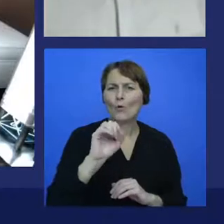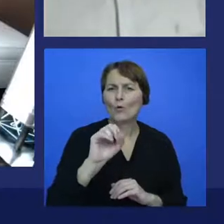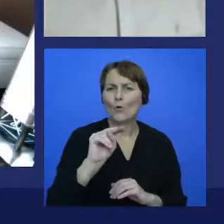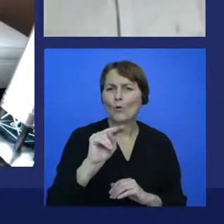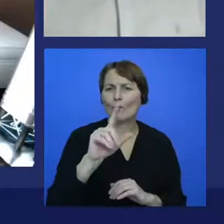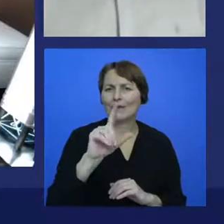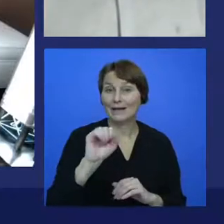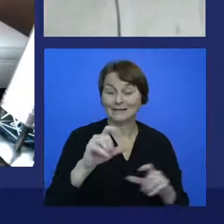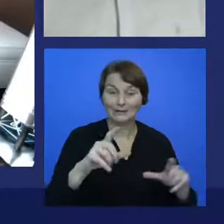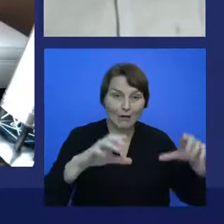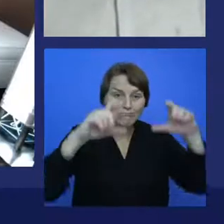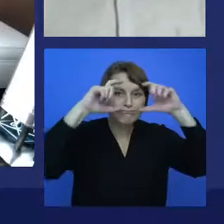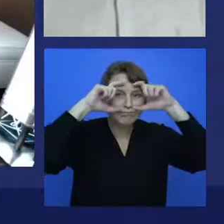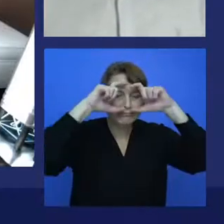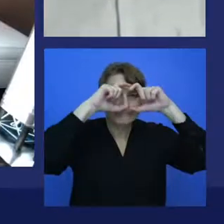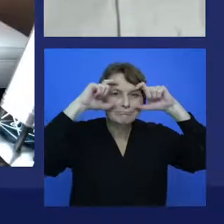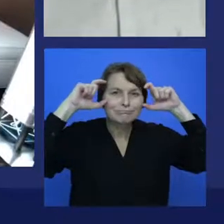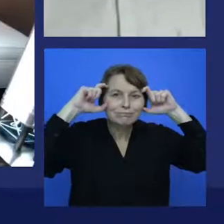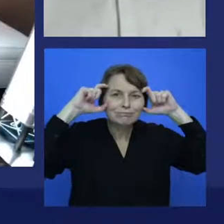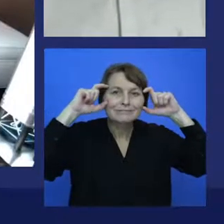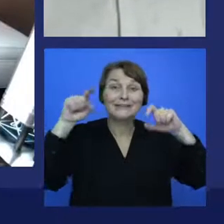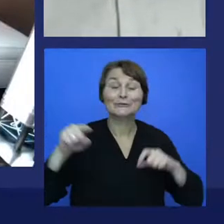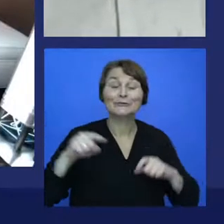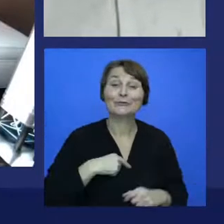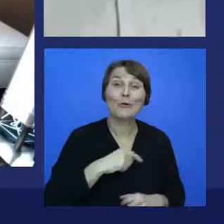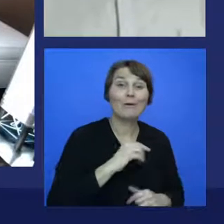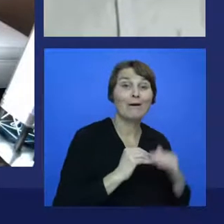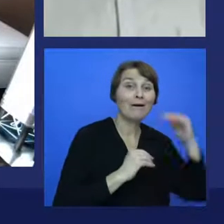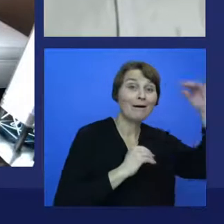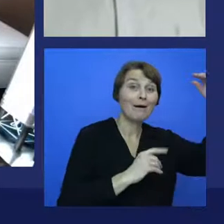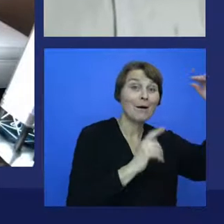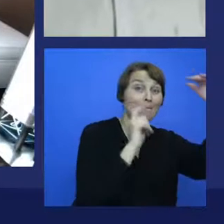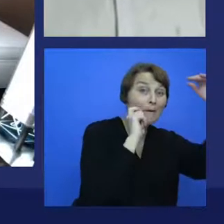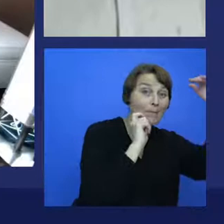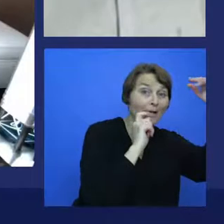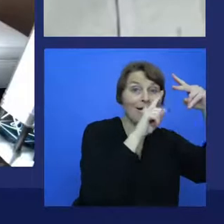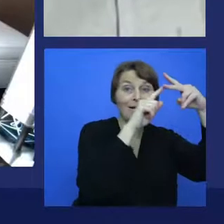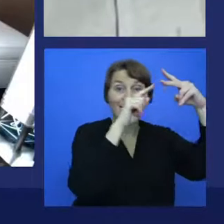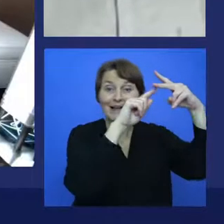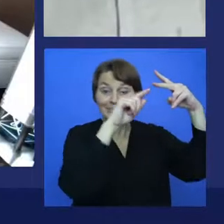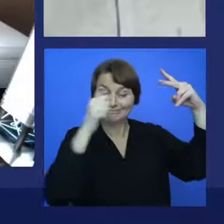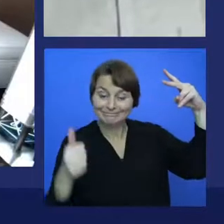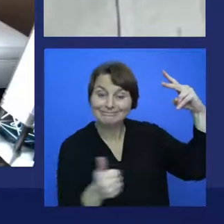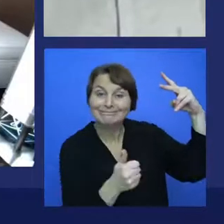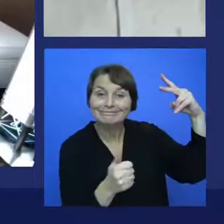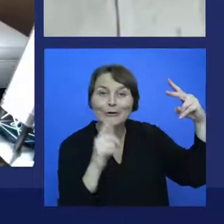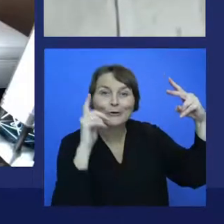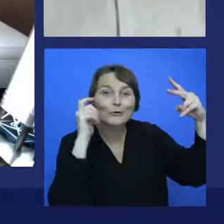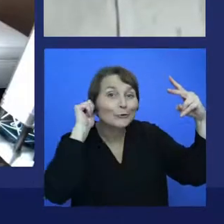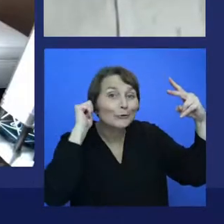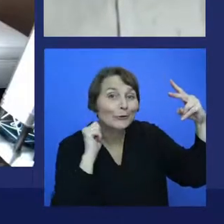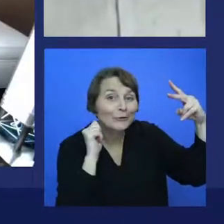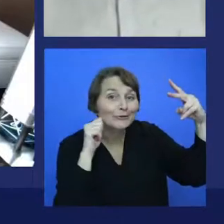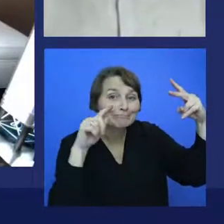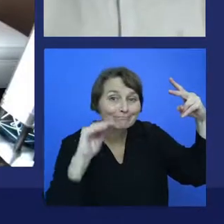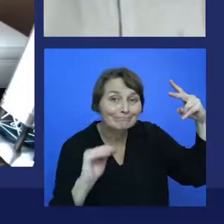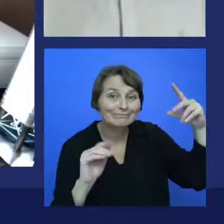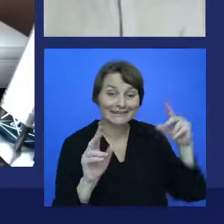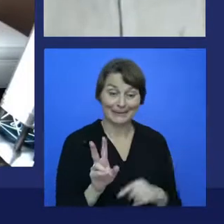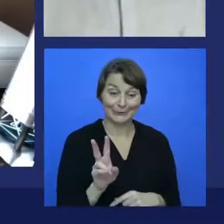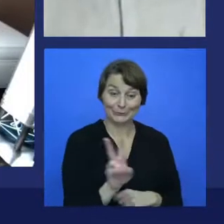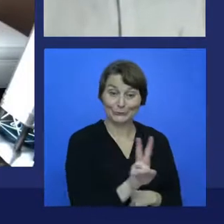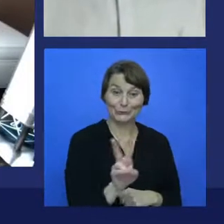in the same virtual space, even though they're in physical spaces, separate physical spaces. So, you know, they can interact together, they can see each